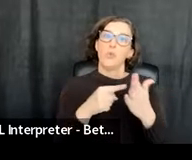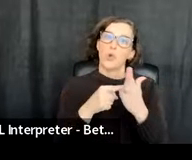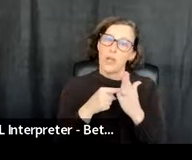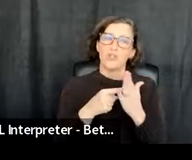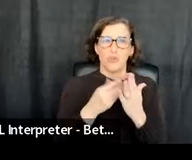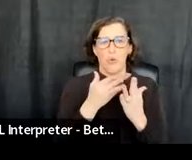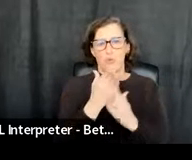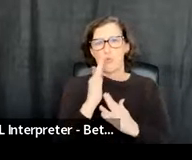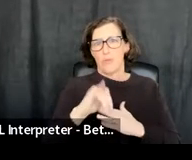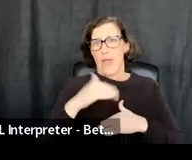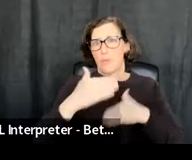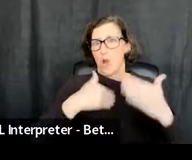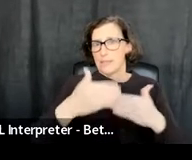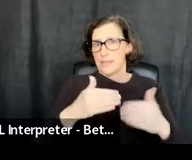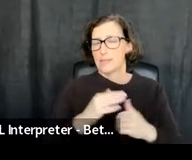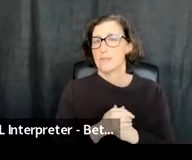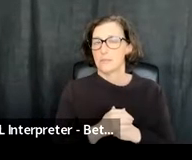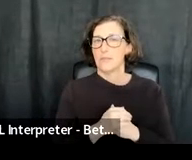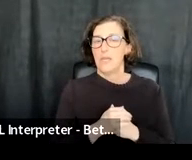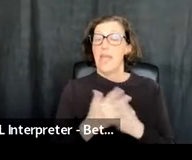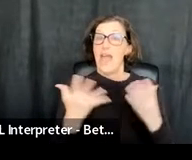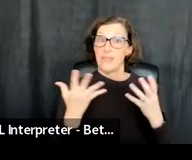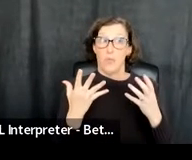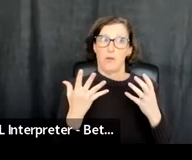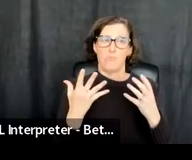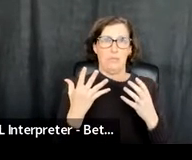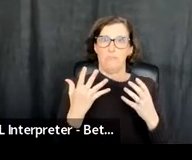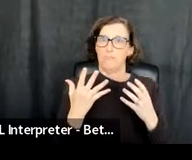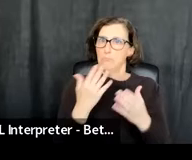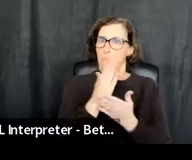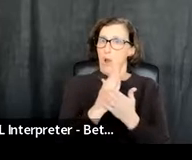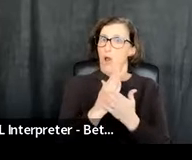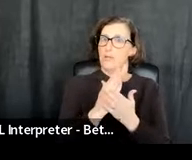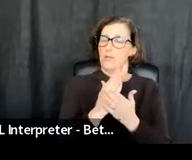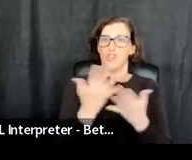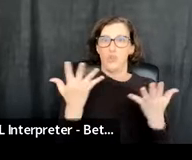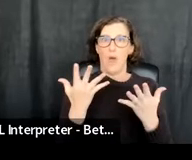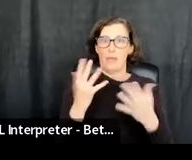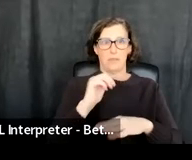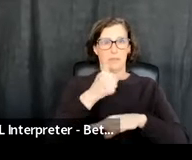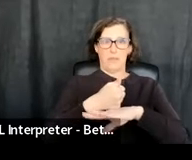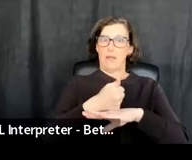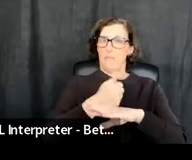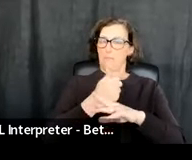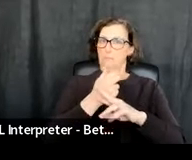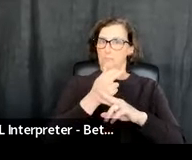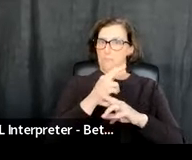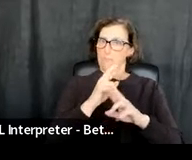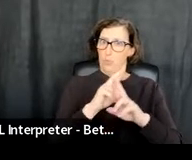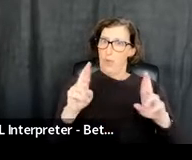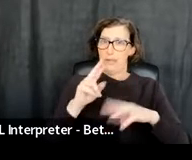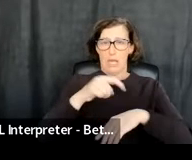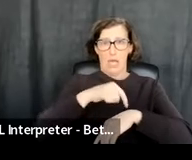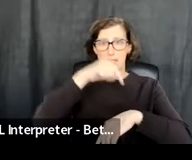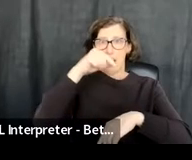process. And they want to be in the loop, obviously, because you want timely installation. And for someone to really be